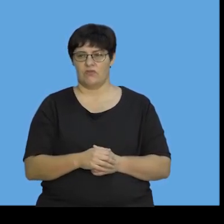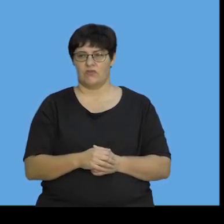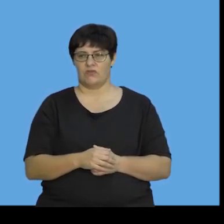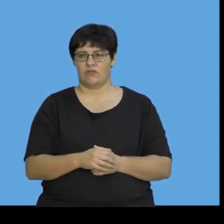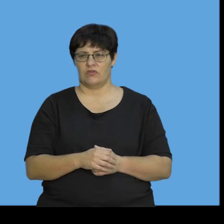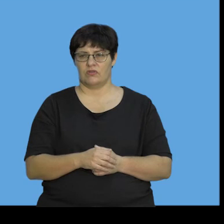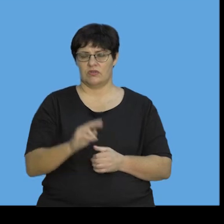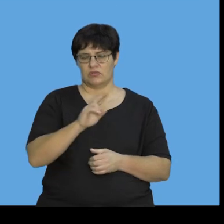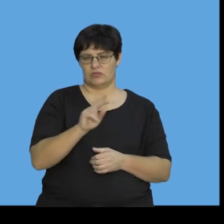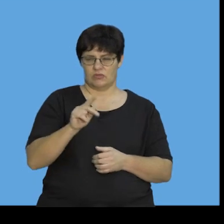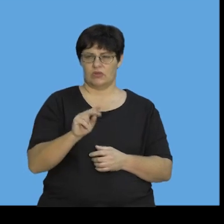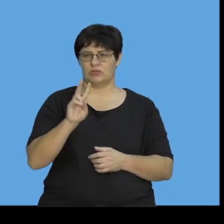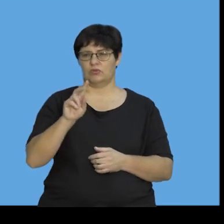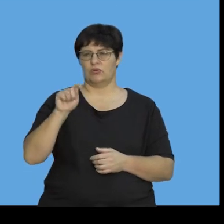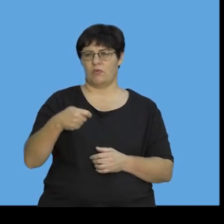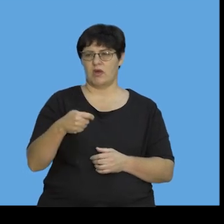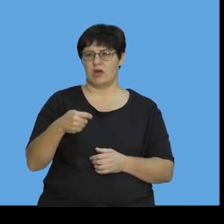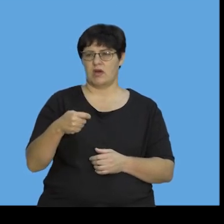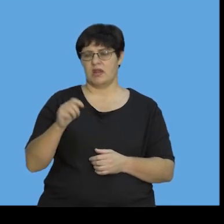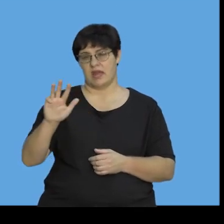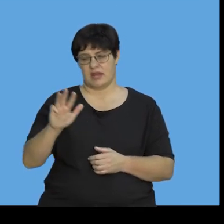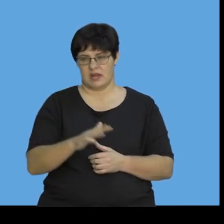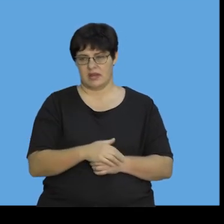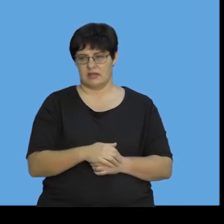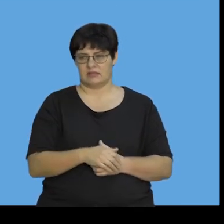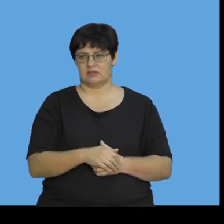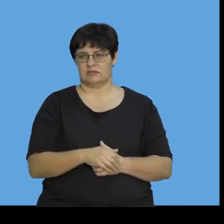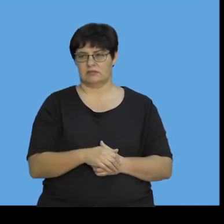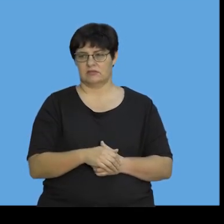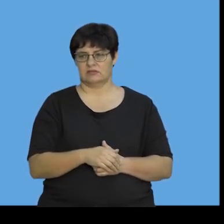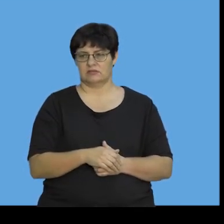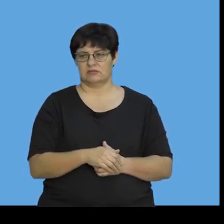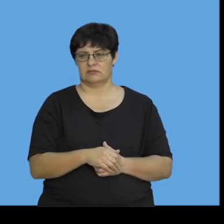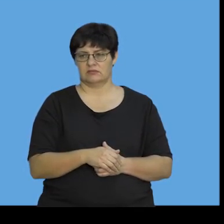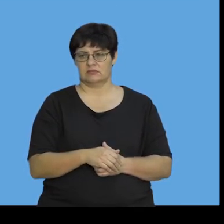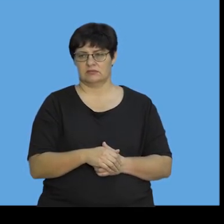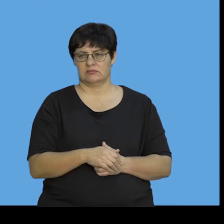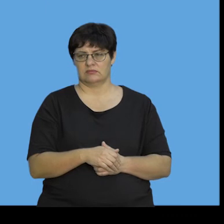714. And let's get the decimals, 2 decimal places, 2,9.